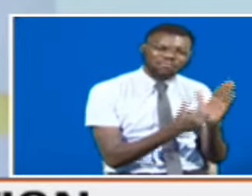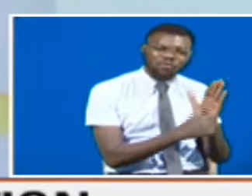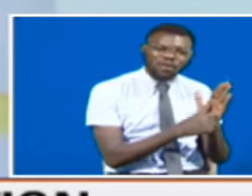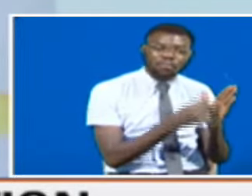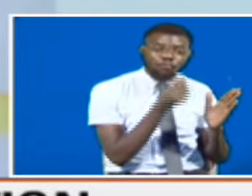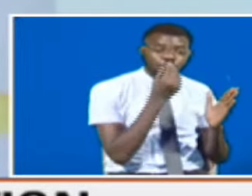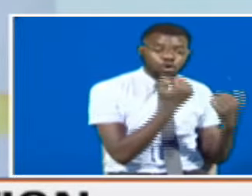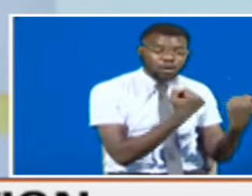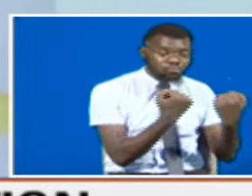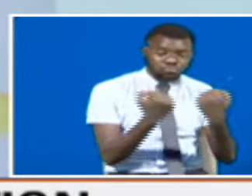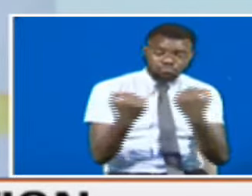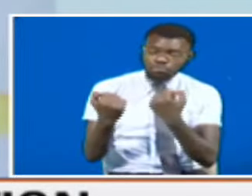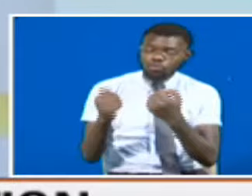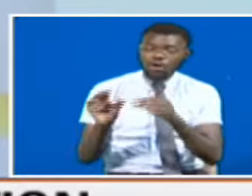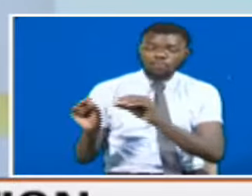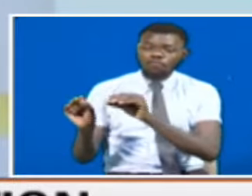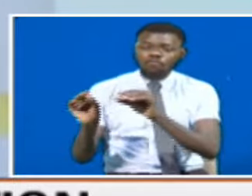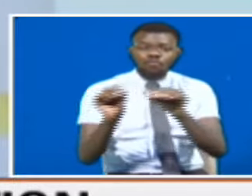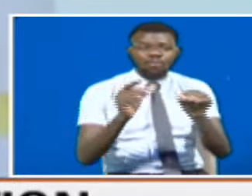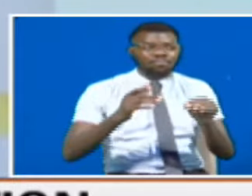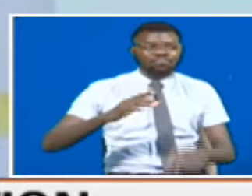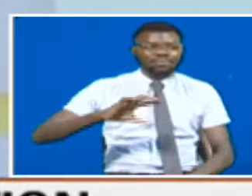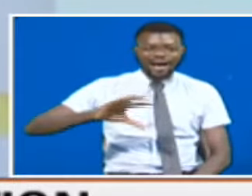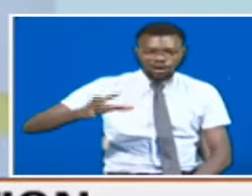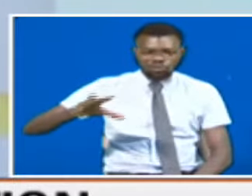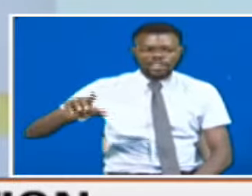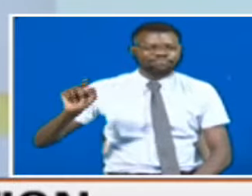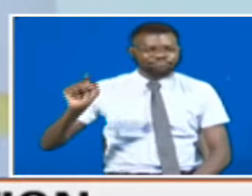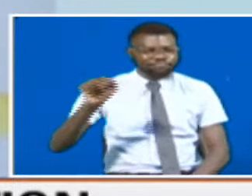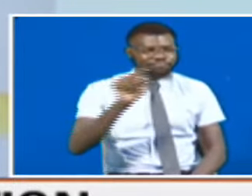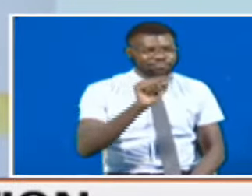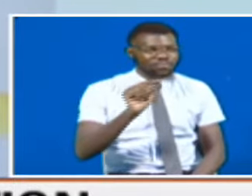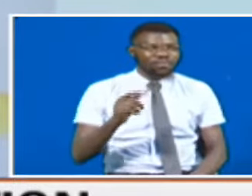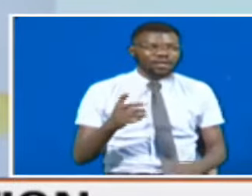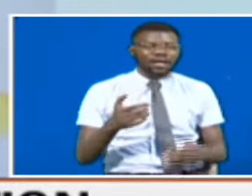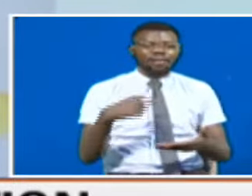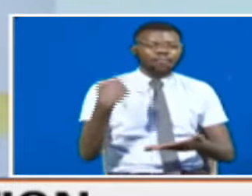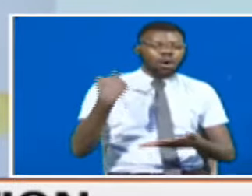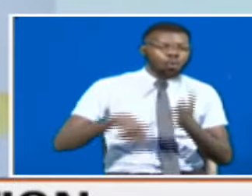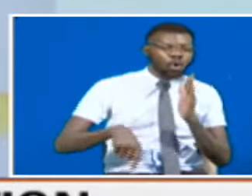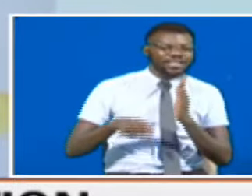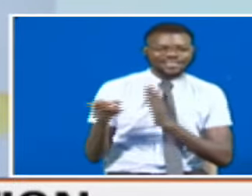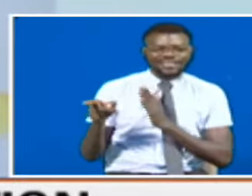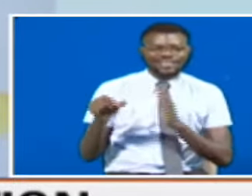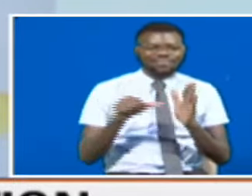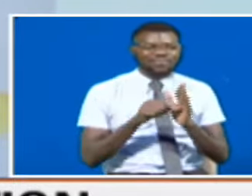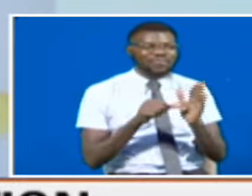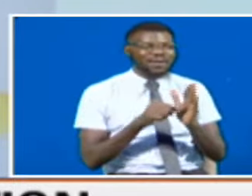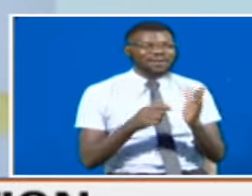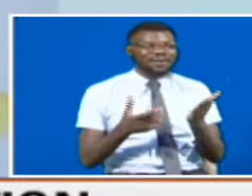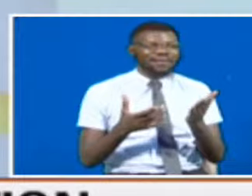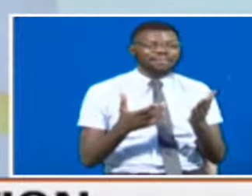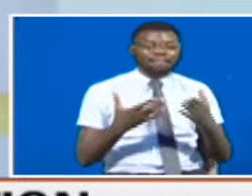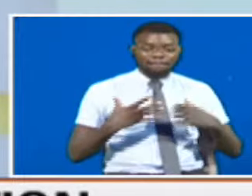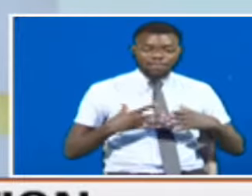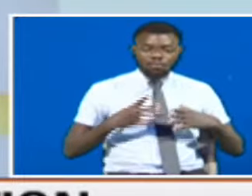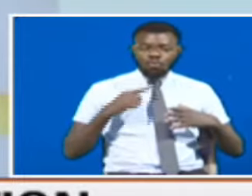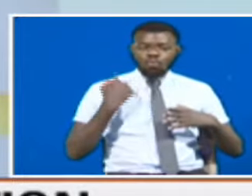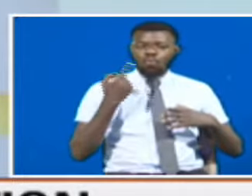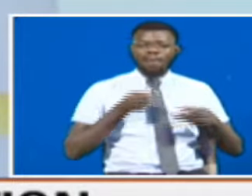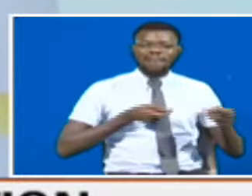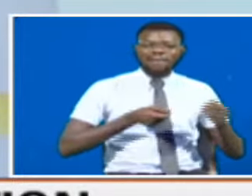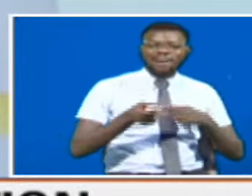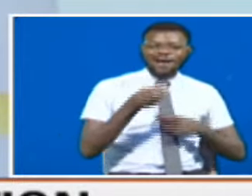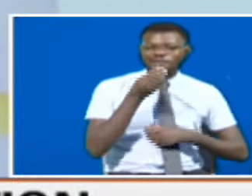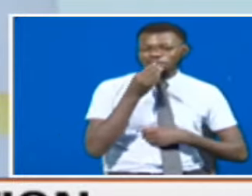other, each county charges cess, and that cost finally goes to the consumer. We also